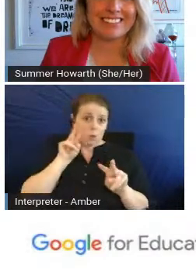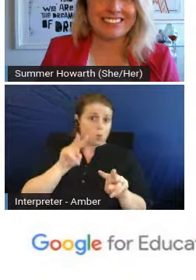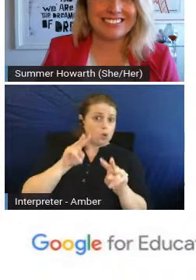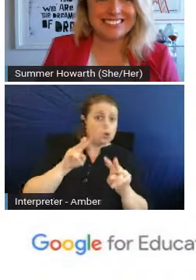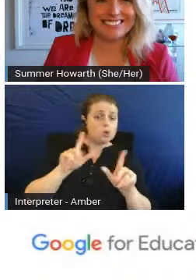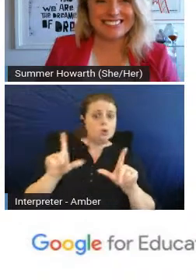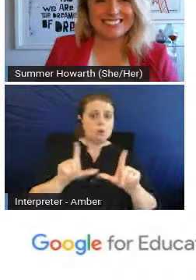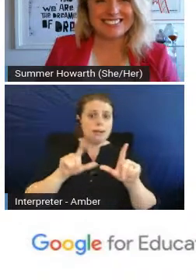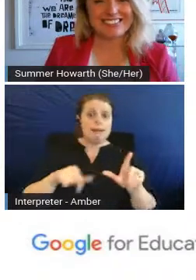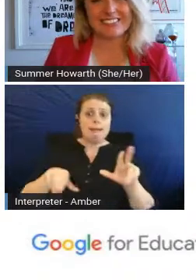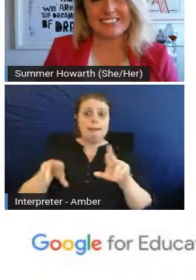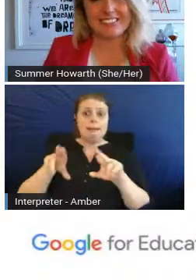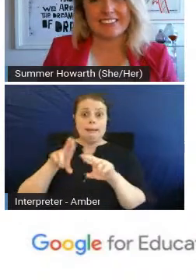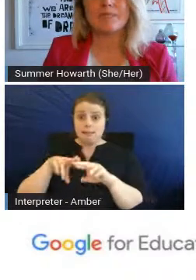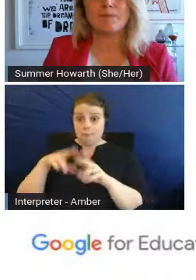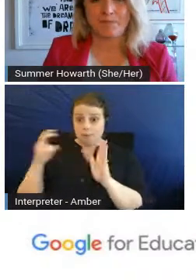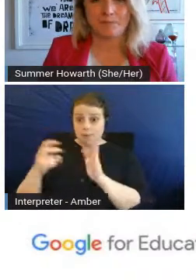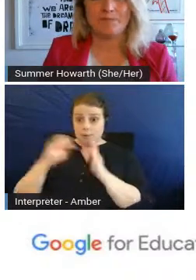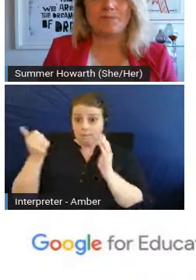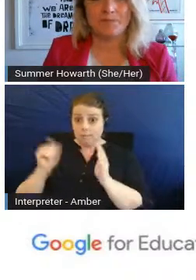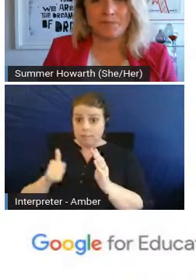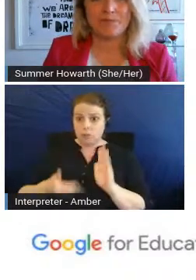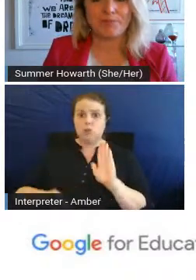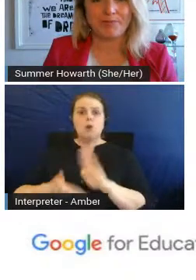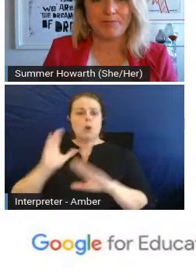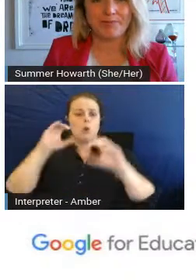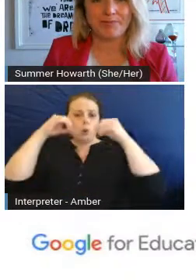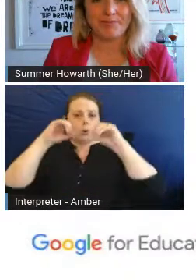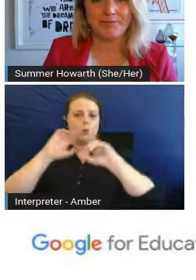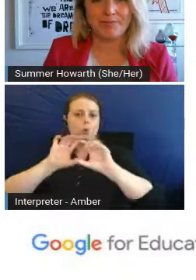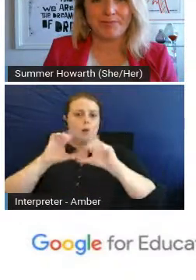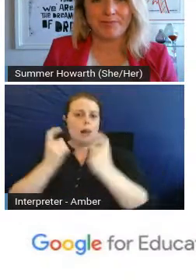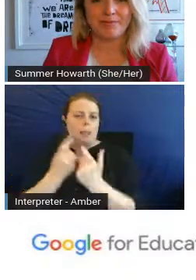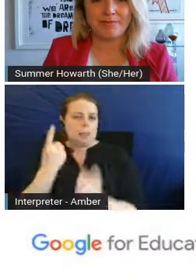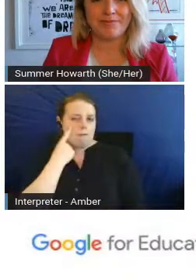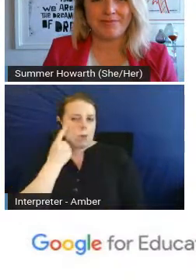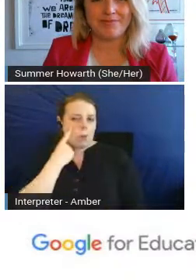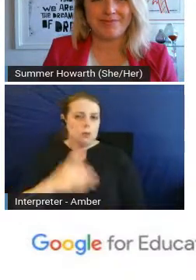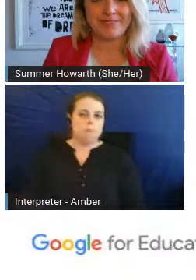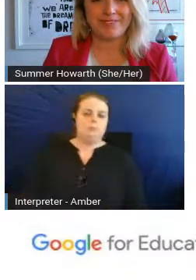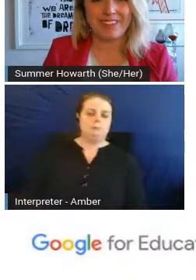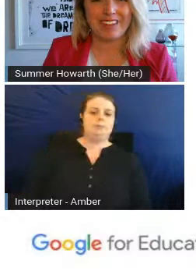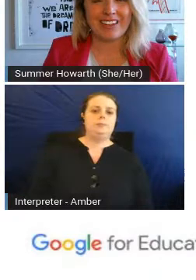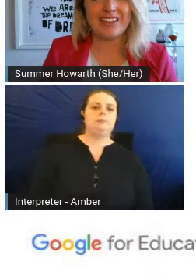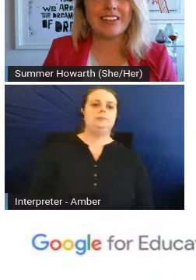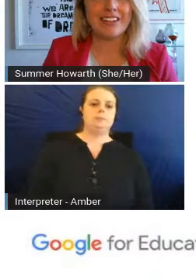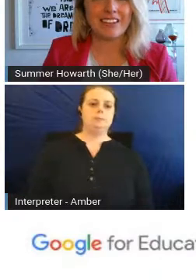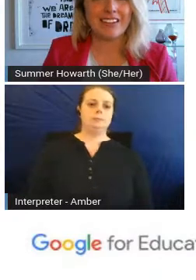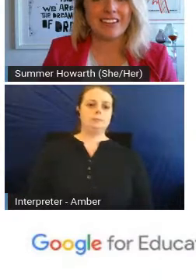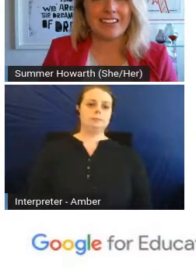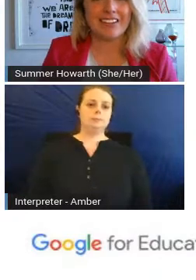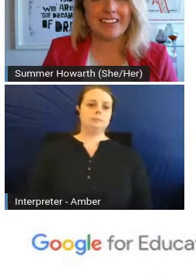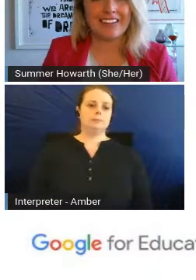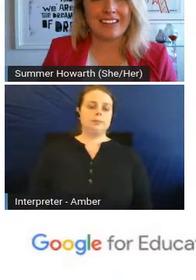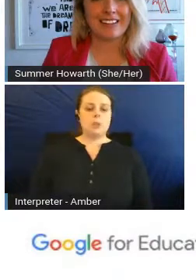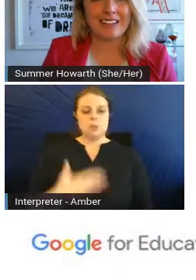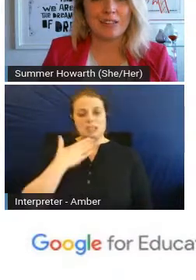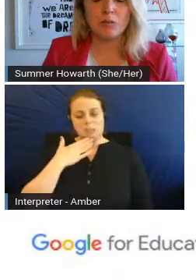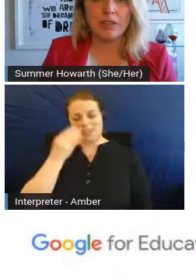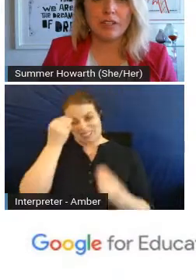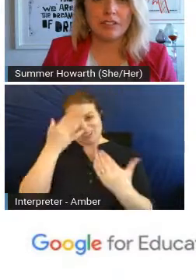jump over into Google Classroom and check it out. So Summer, I always feel bad about this